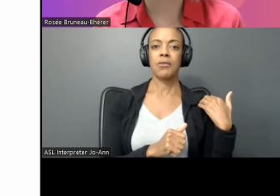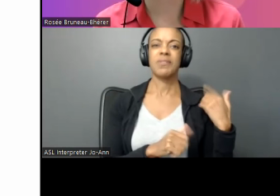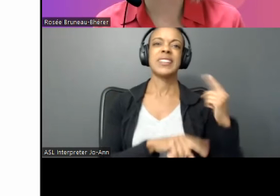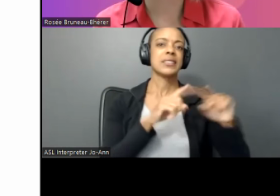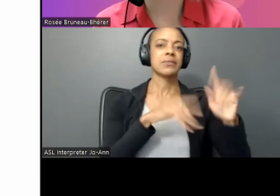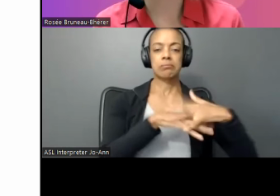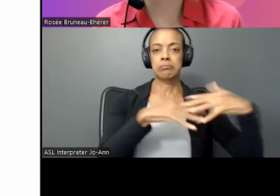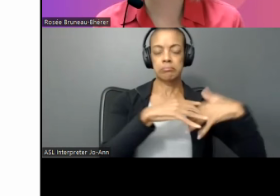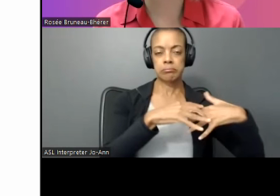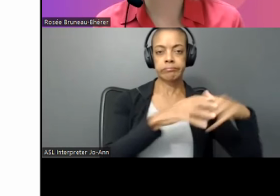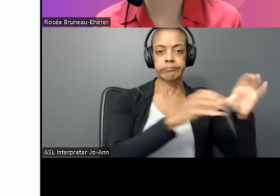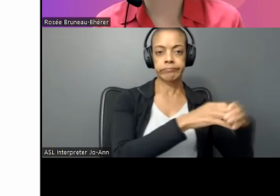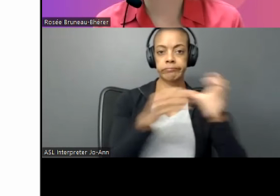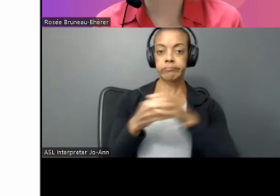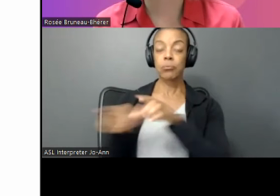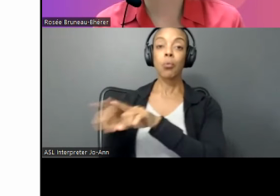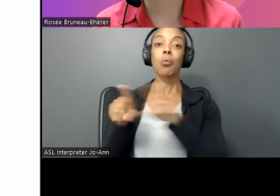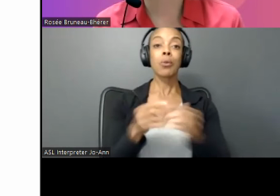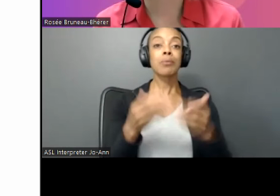also like to thank the interpreters